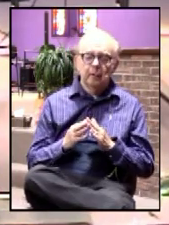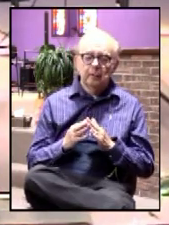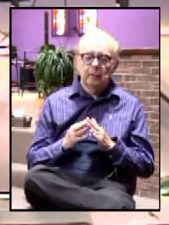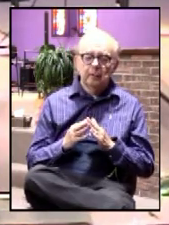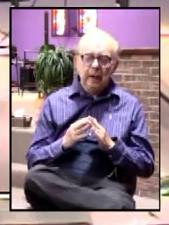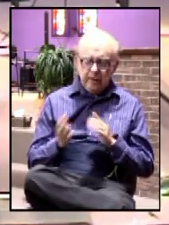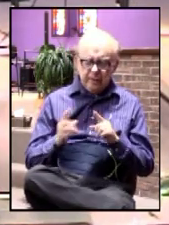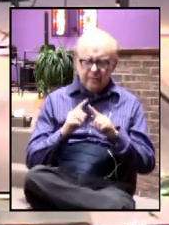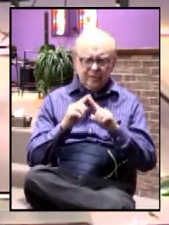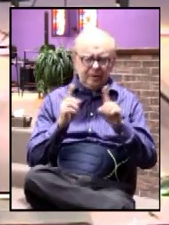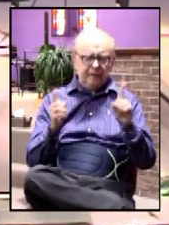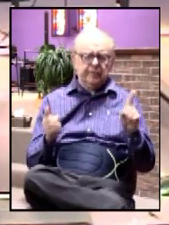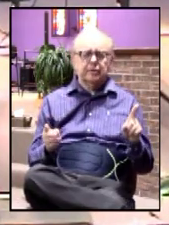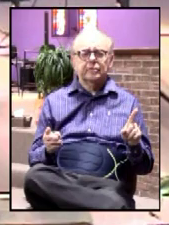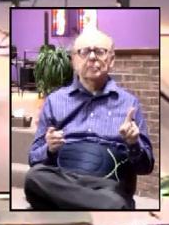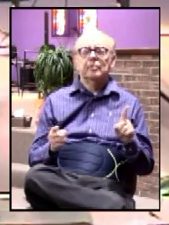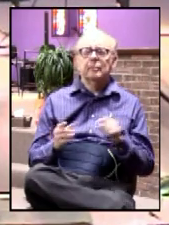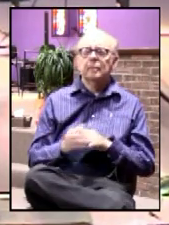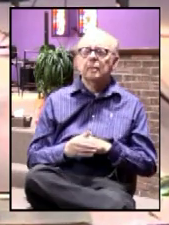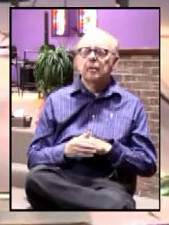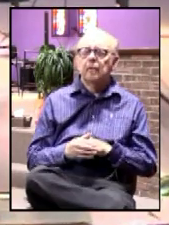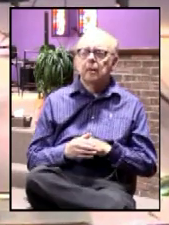Here's the difference.